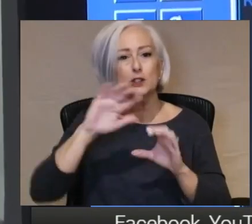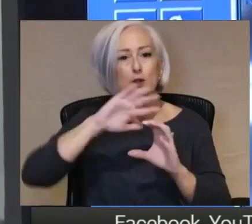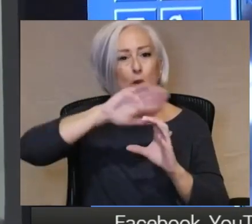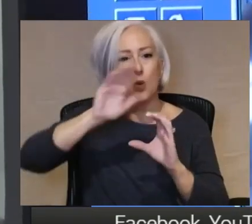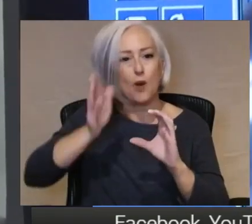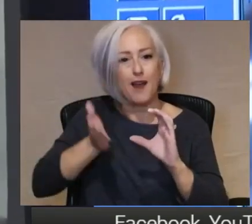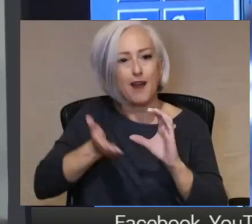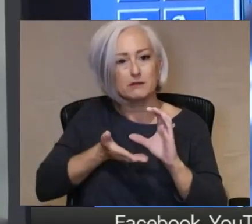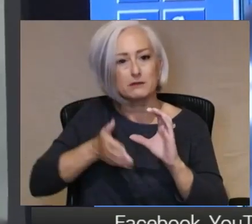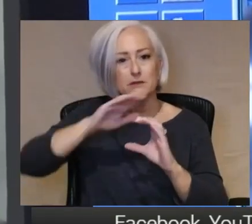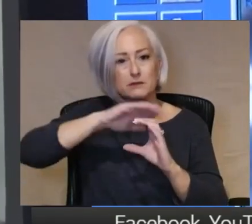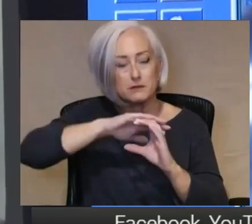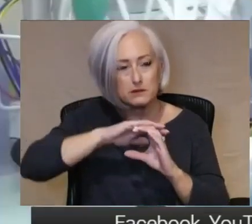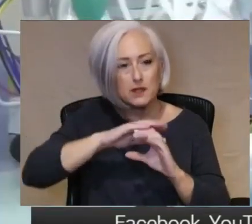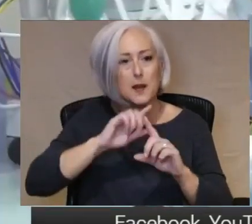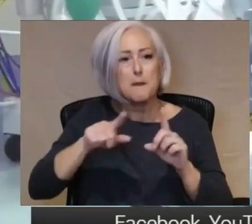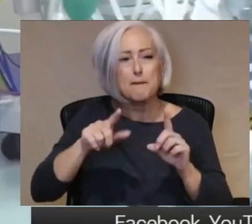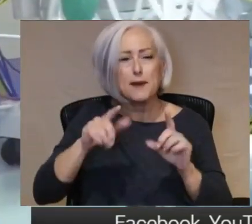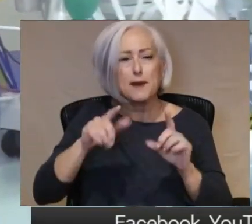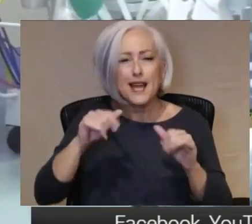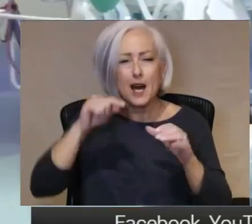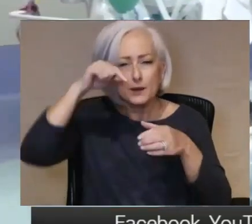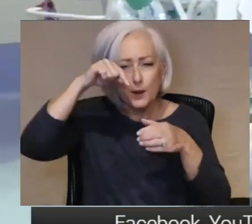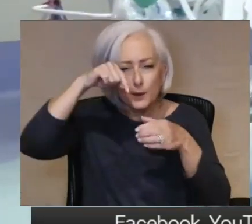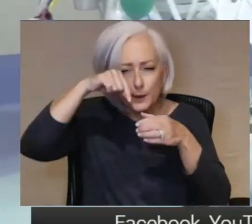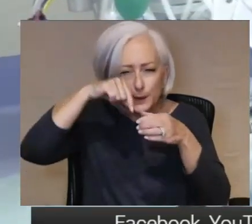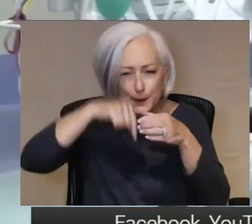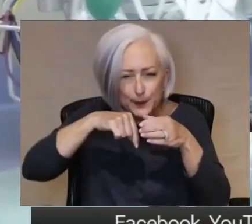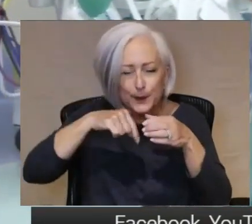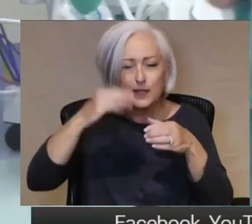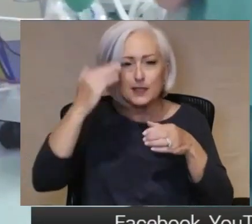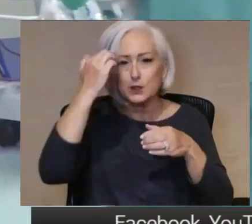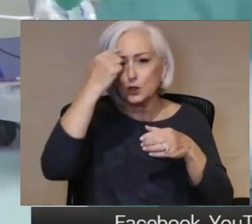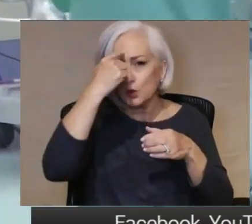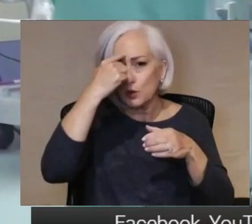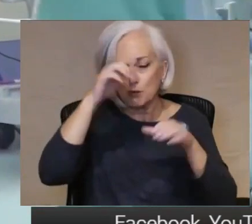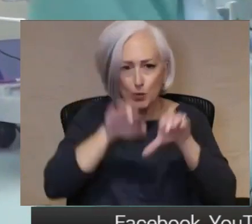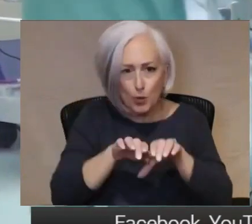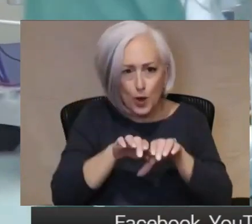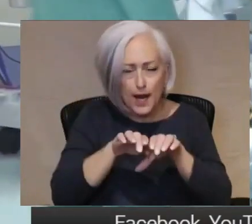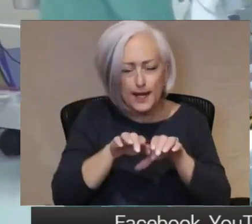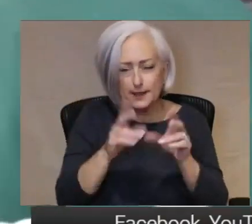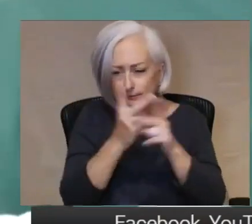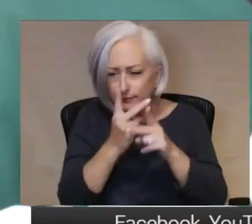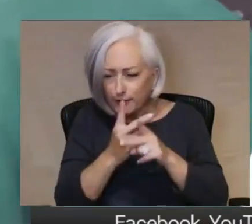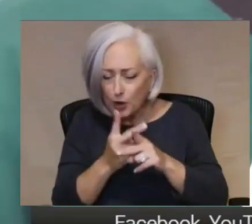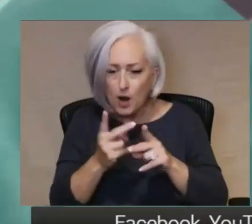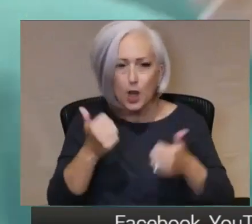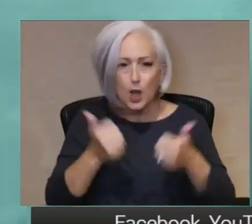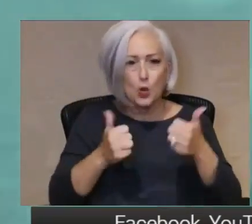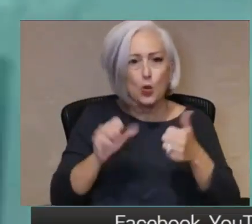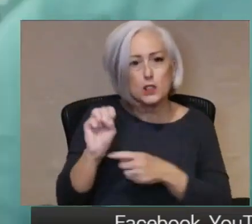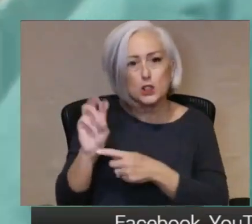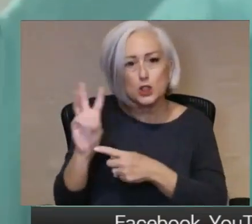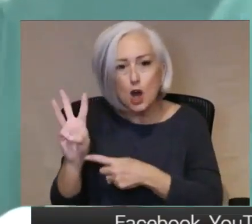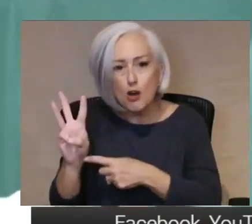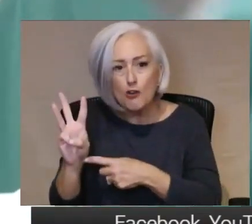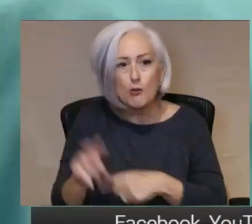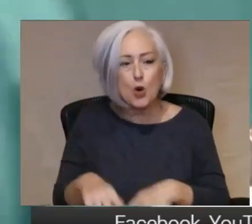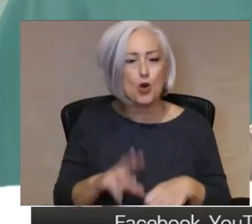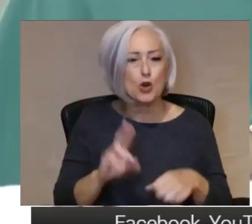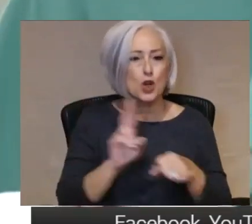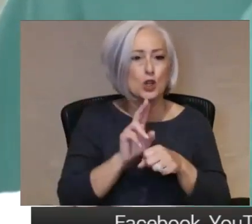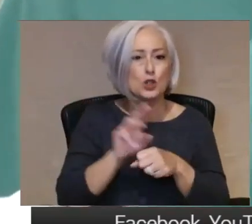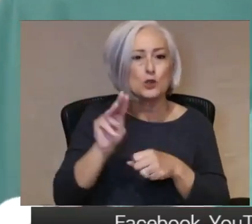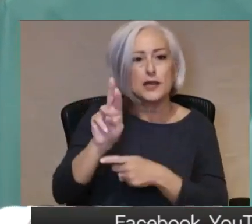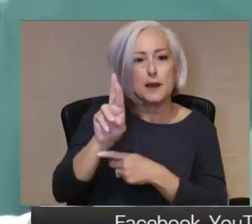brain, in the thalamus, was trying to get the right software, getting the MRI, finding where the VIM is so that you